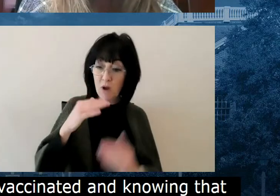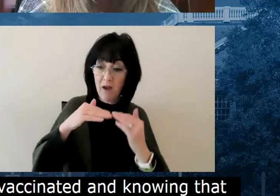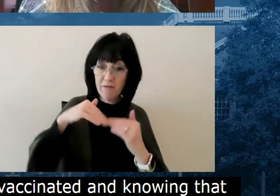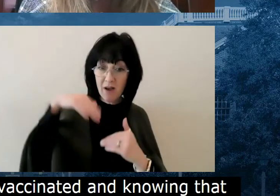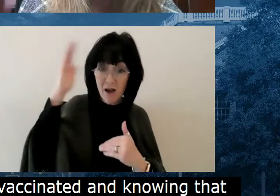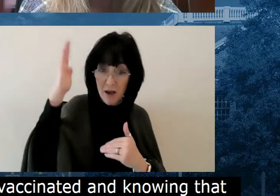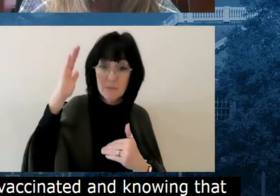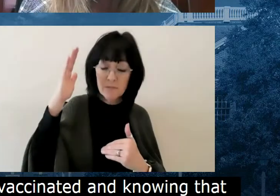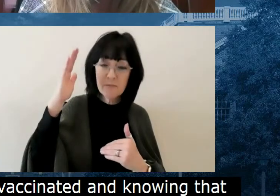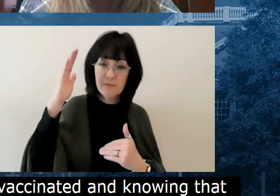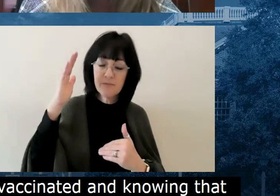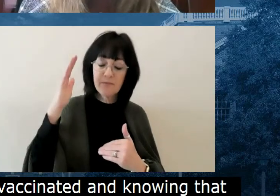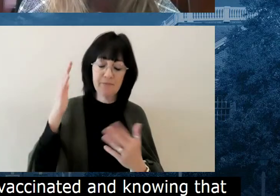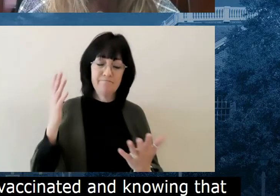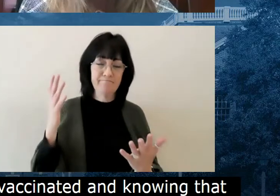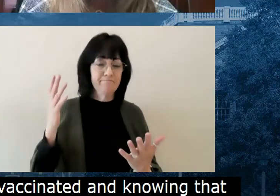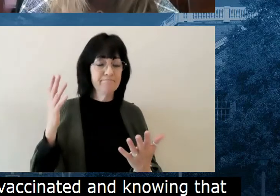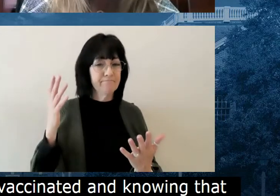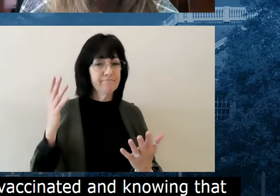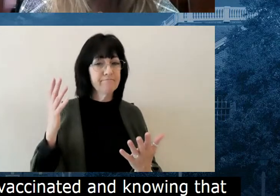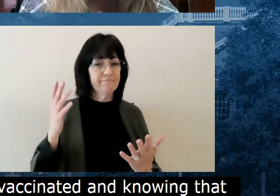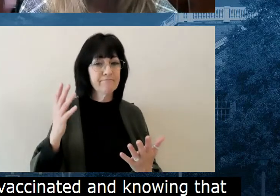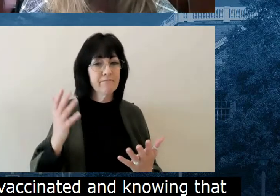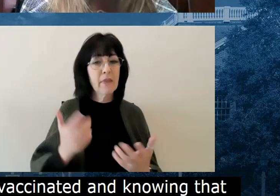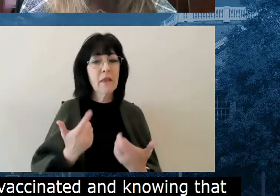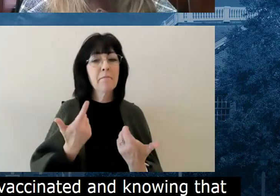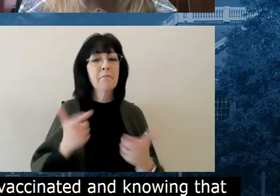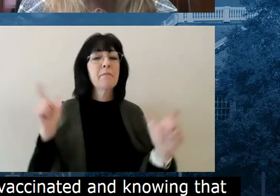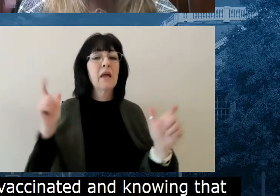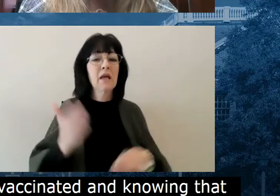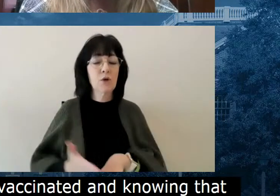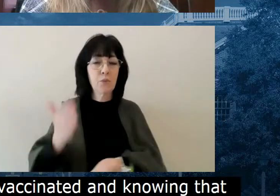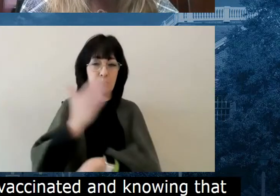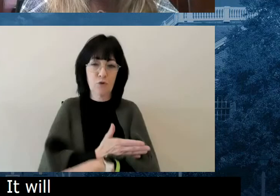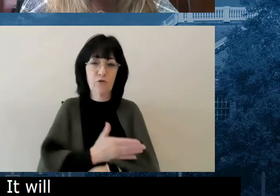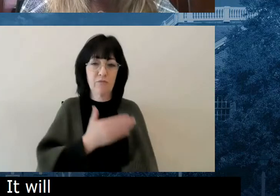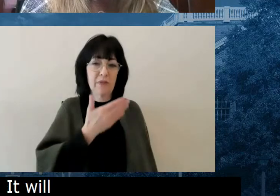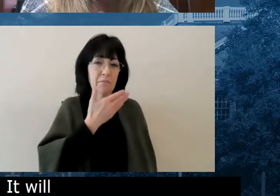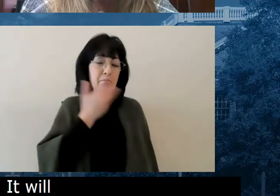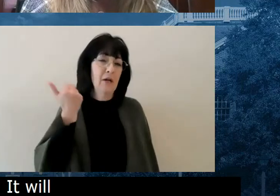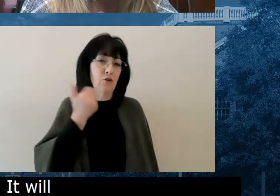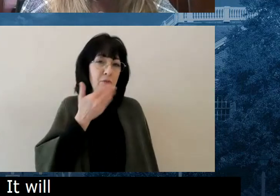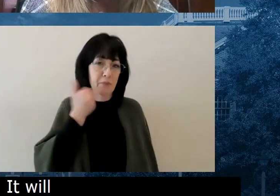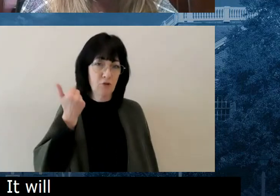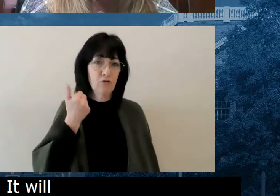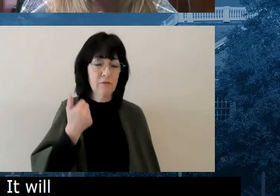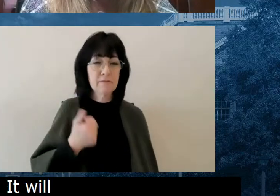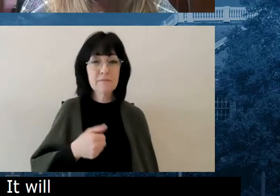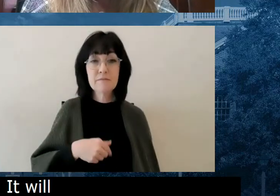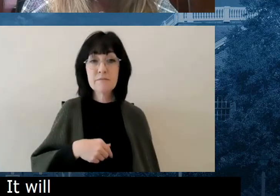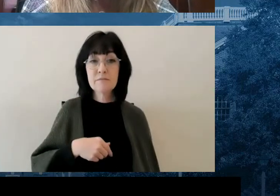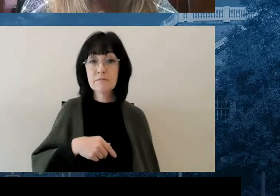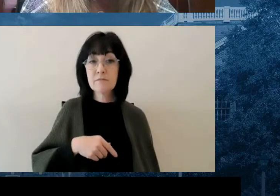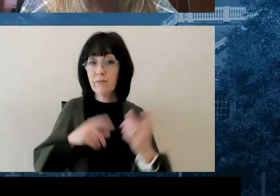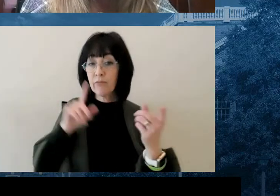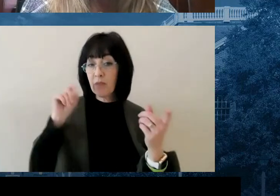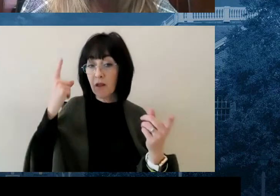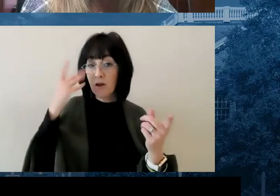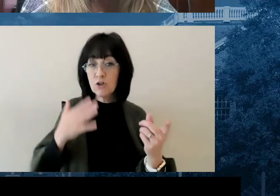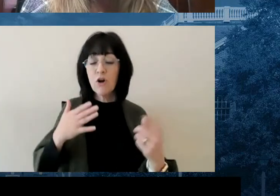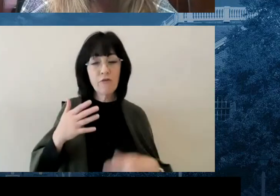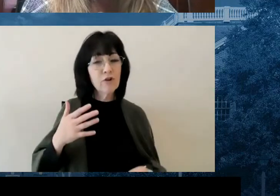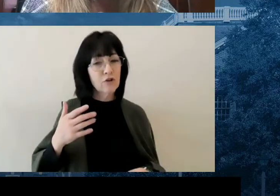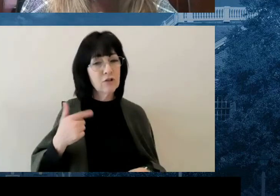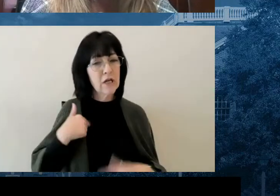adolescents to get vaccinated. It's going to make a huge difference. It's also important to remind you, Brandon,